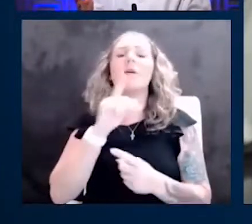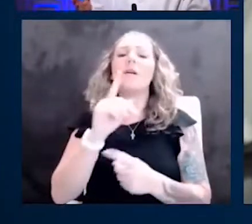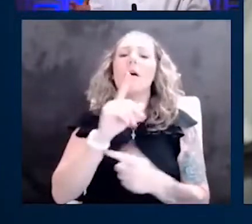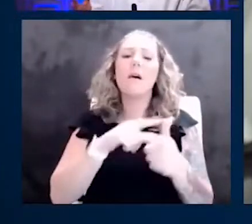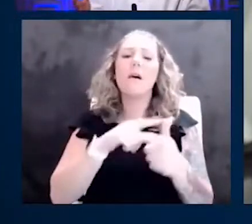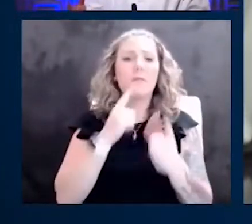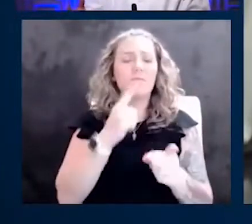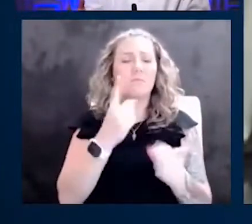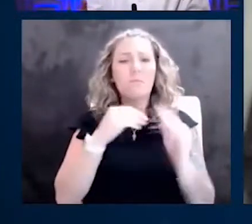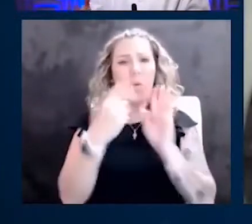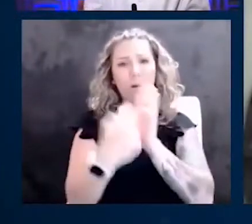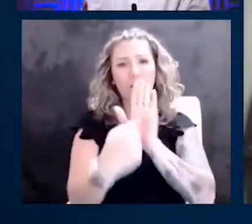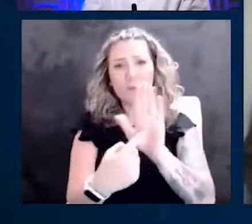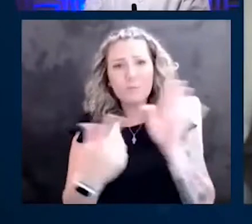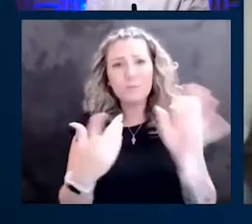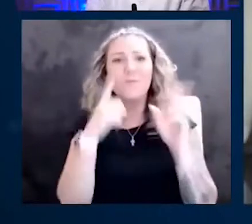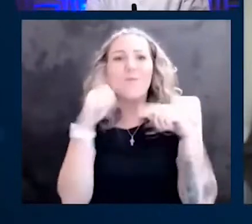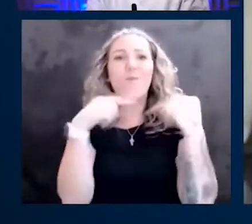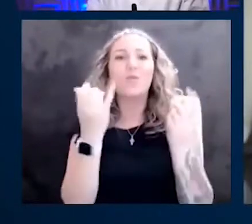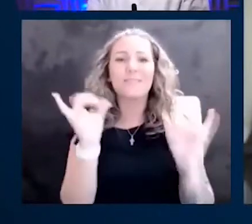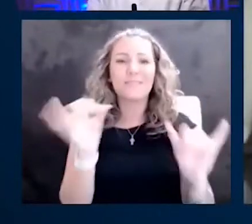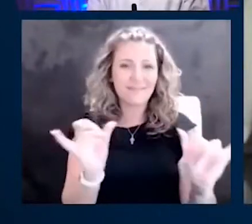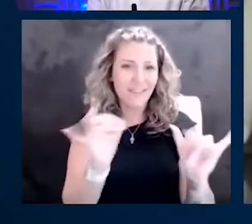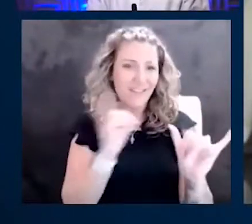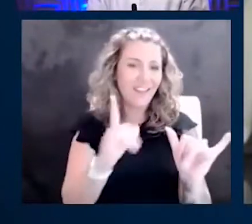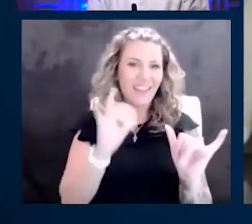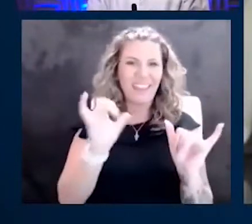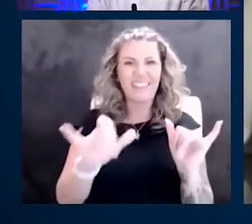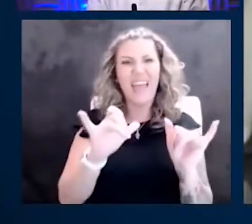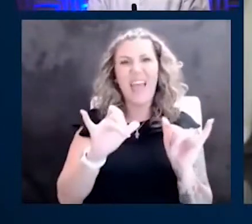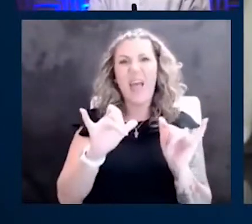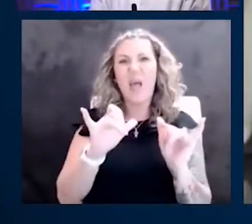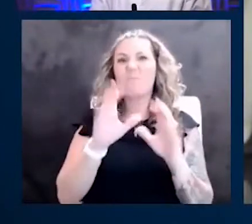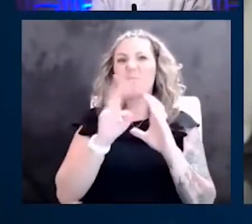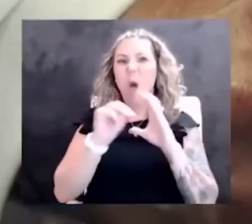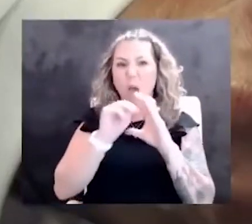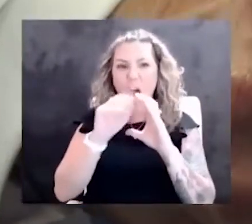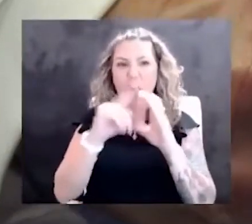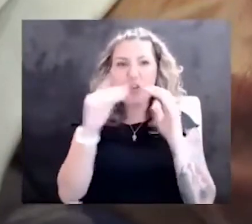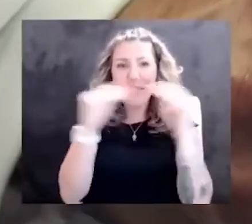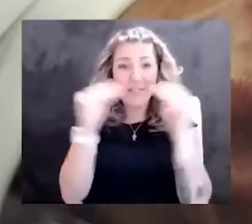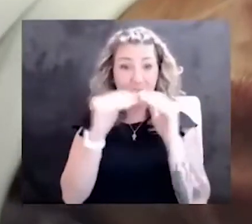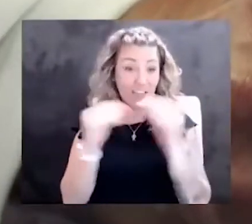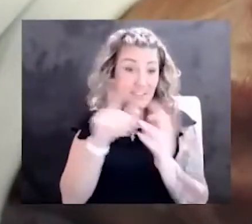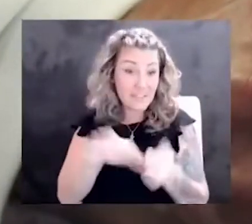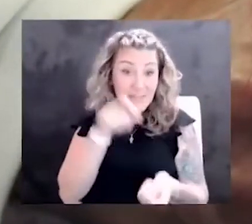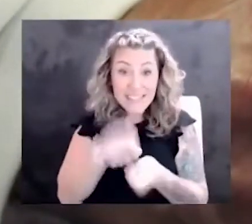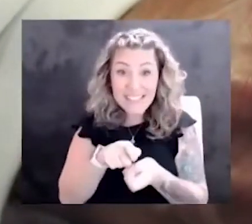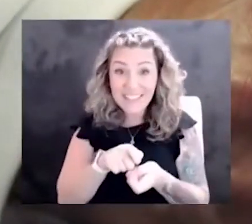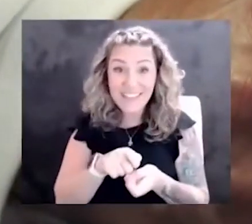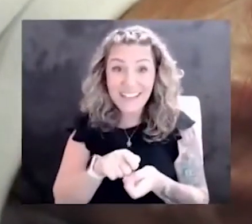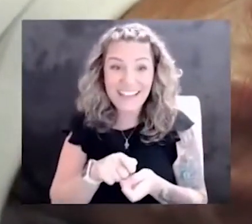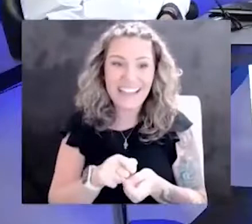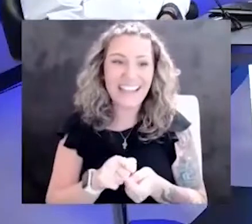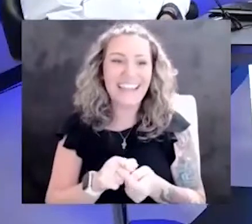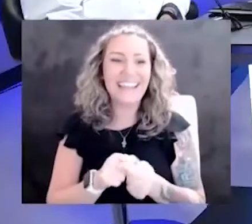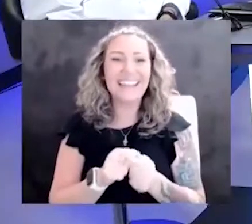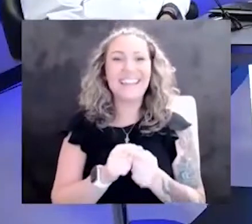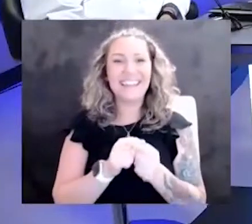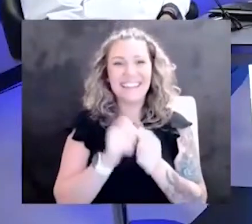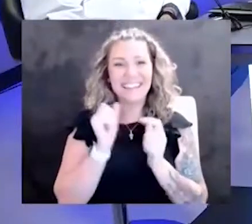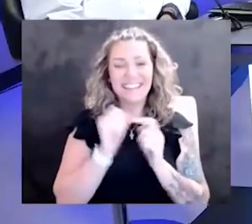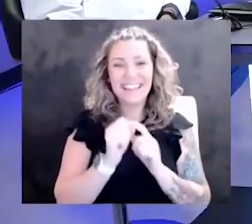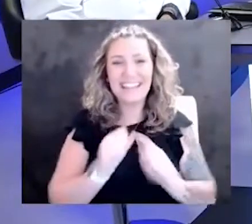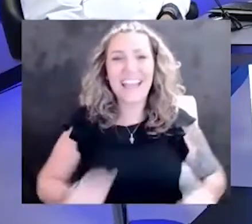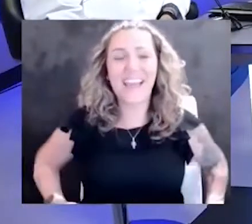it actually looks like on the molecular level. Okay, Spock, we're getting pretty specific. We're going to talk about what do you add? Oh, well, I was just gonna